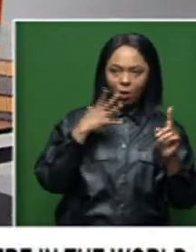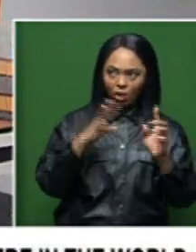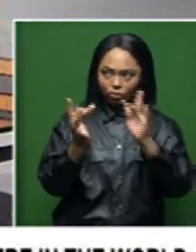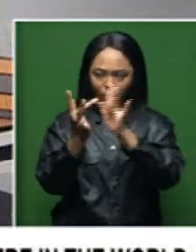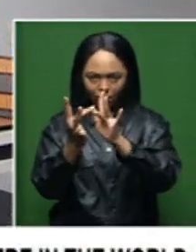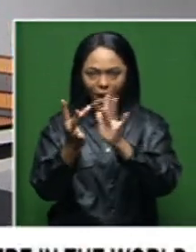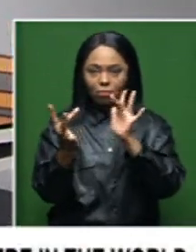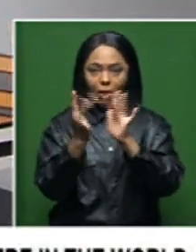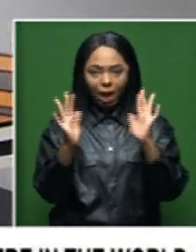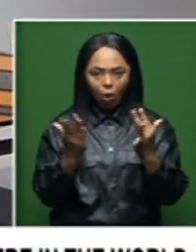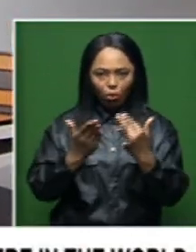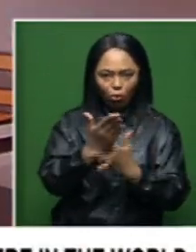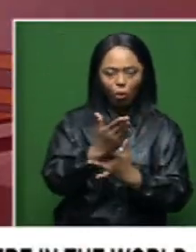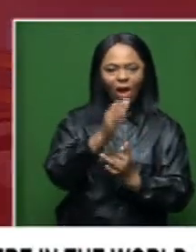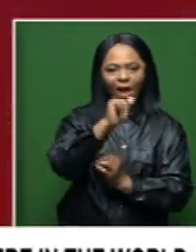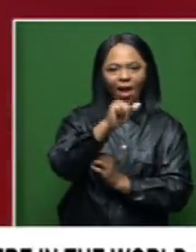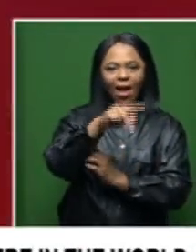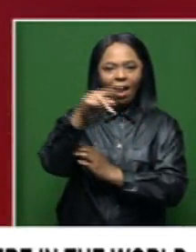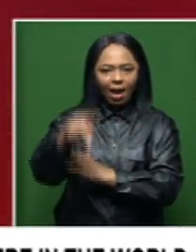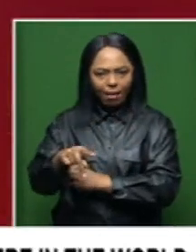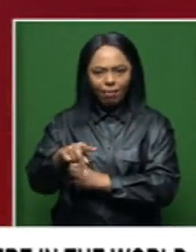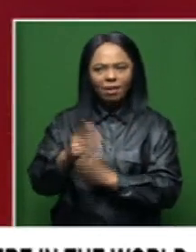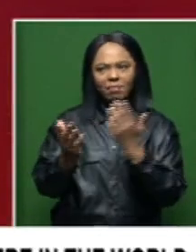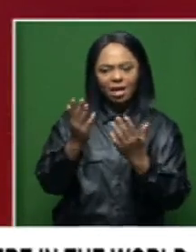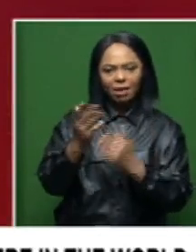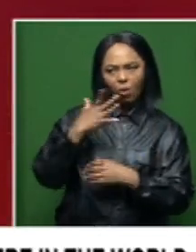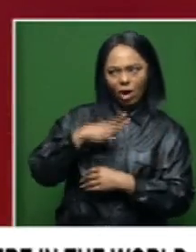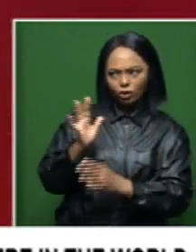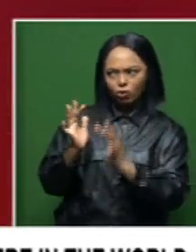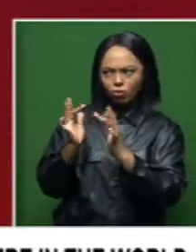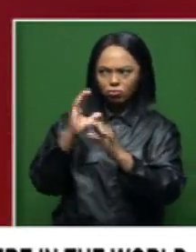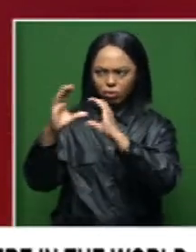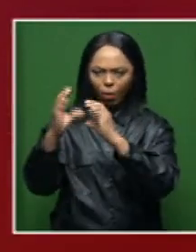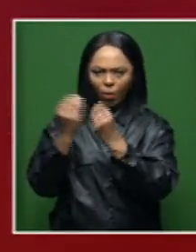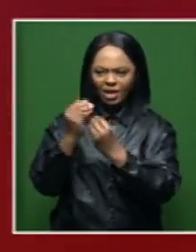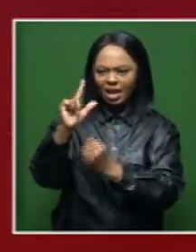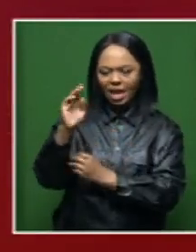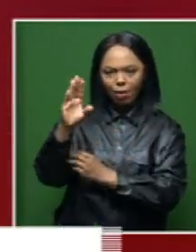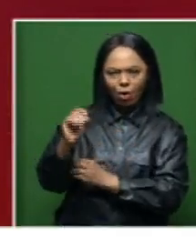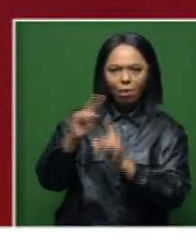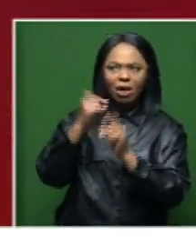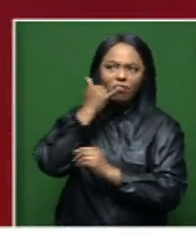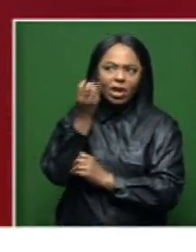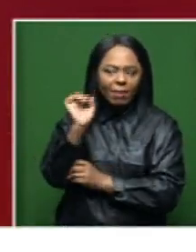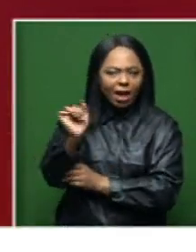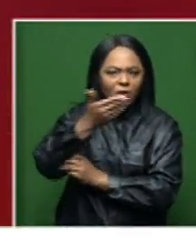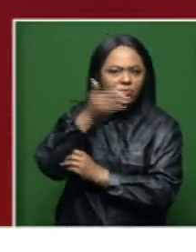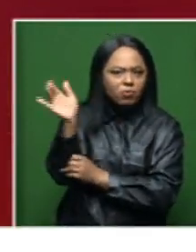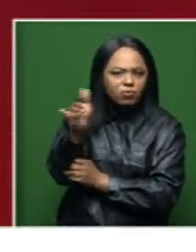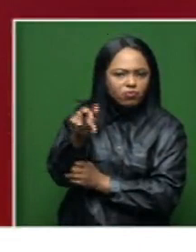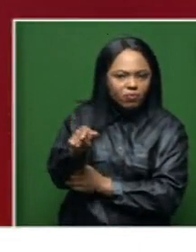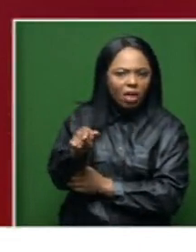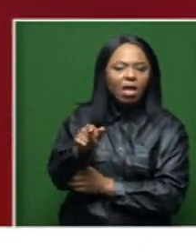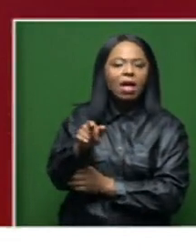I connect with them. Simple example, I'm trying to reach out to Lebo, but I don't have Lebo's contact details, right? But it's important that we